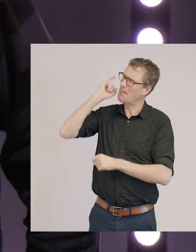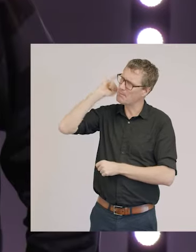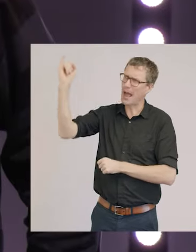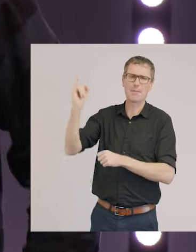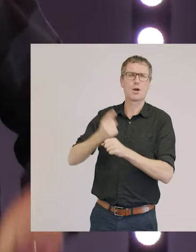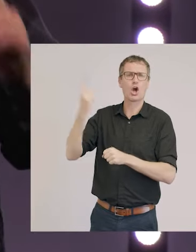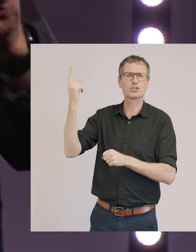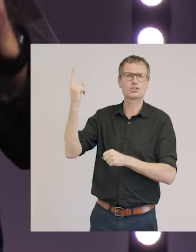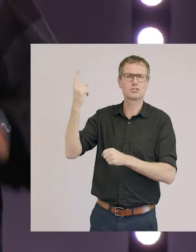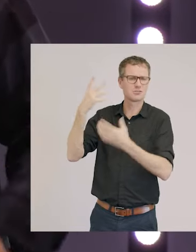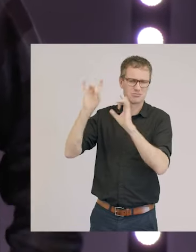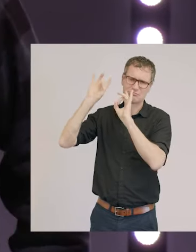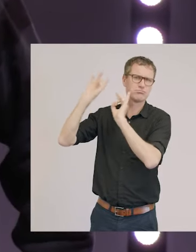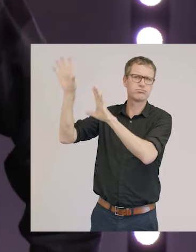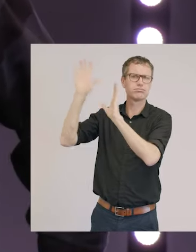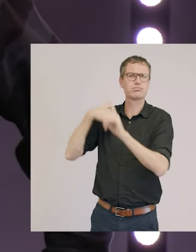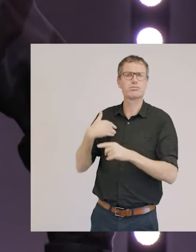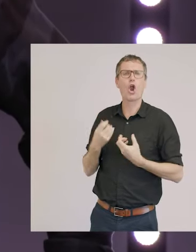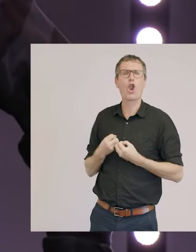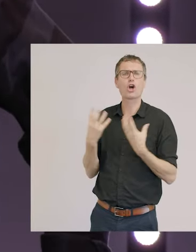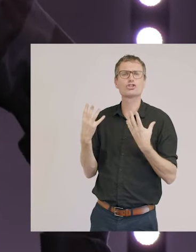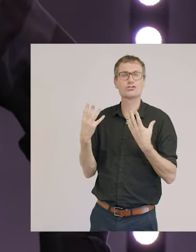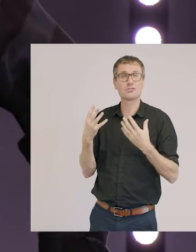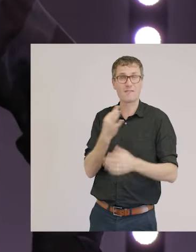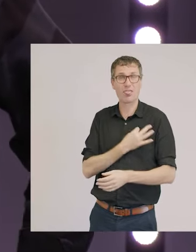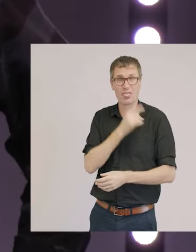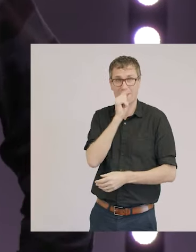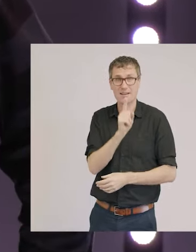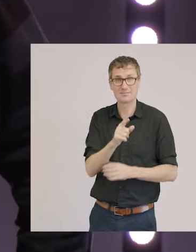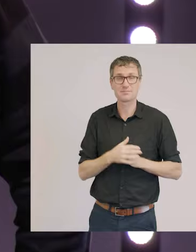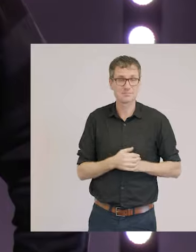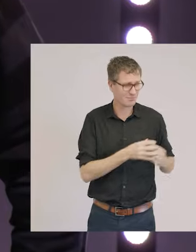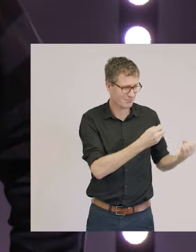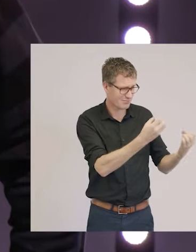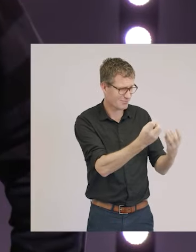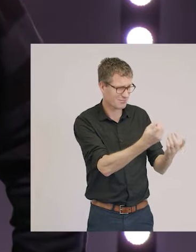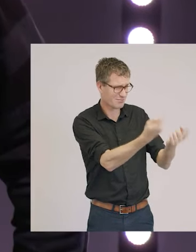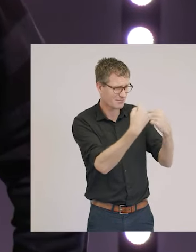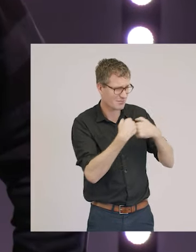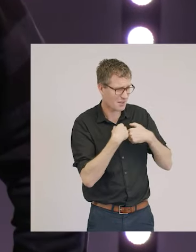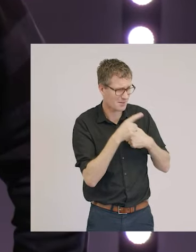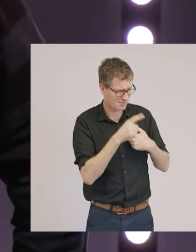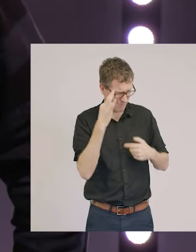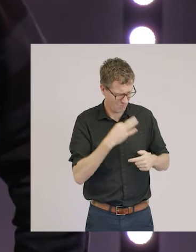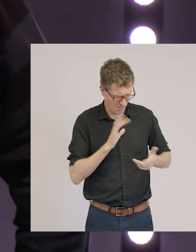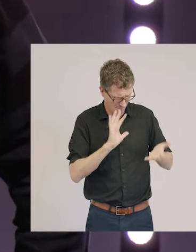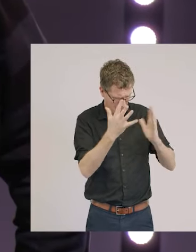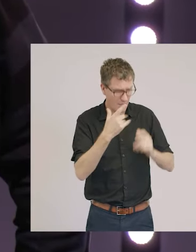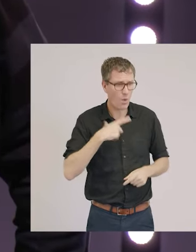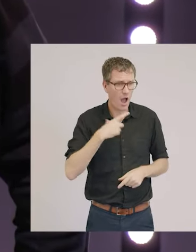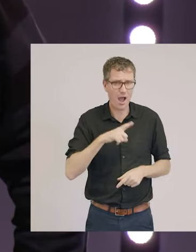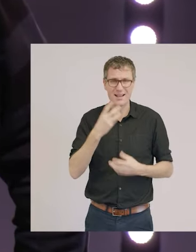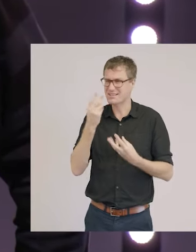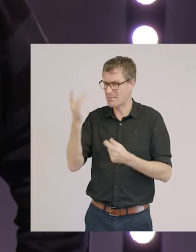get devastated and they blame God. That's right. And these are ways that people lose their faith. I've had so many people that have come whose faith